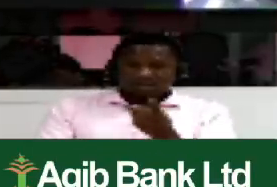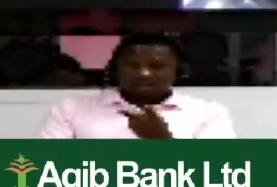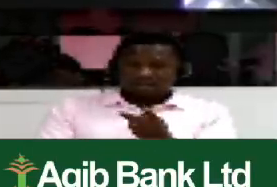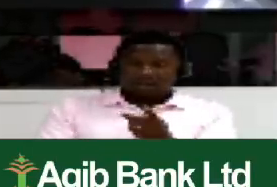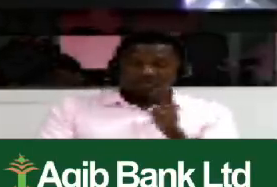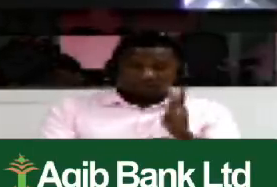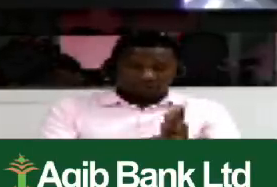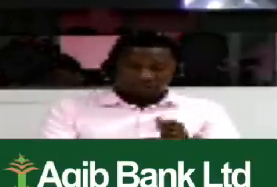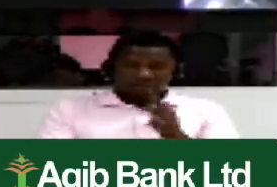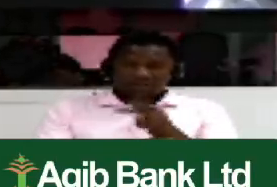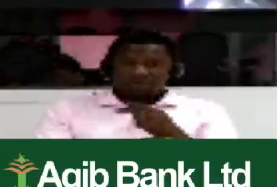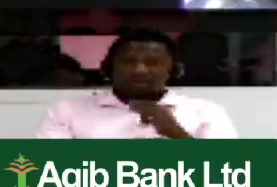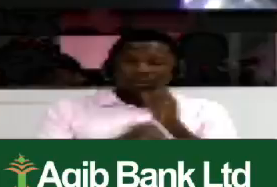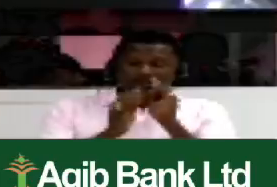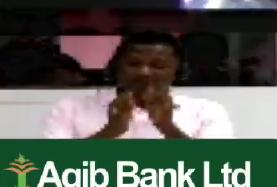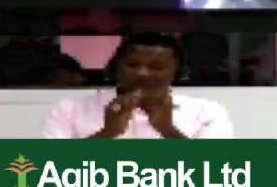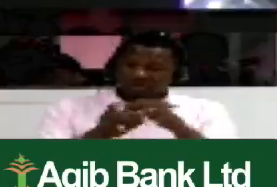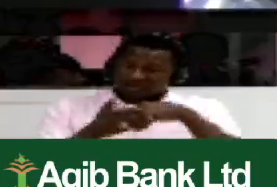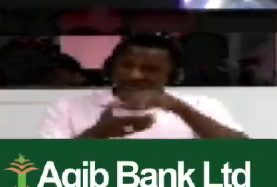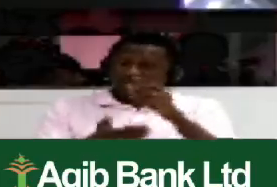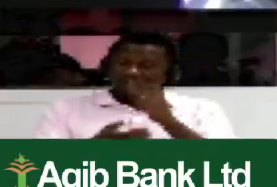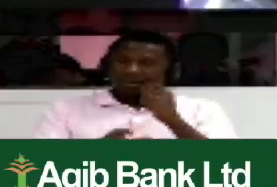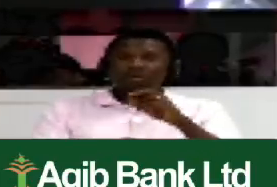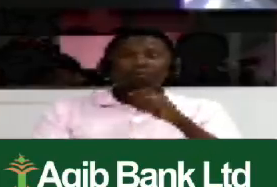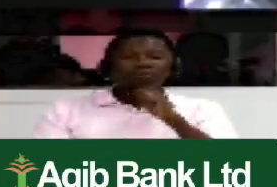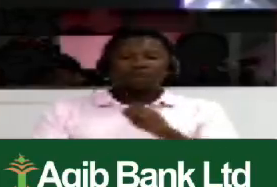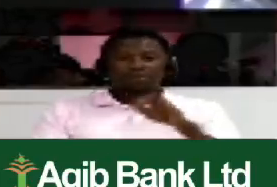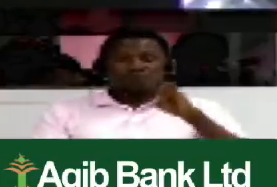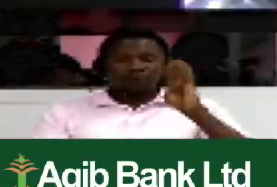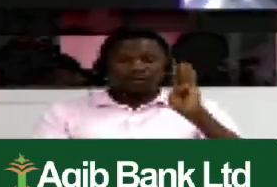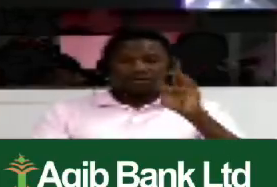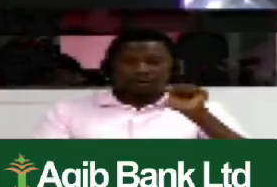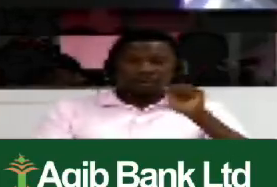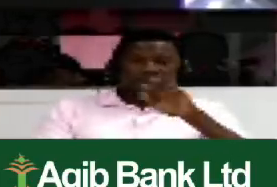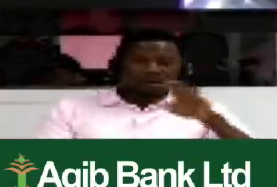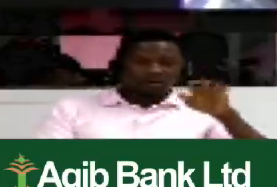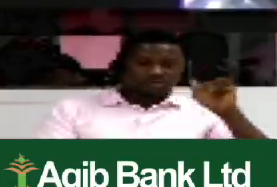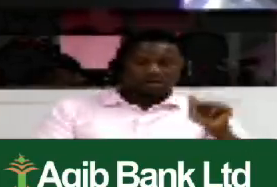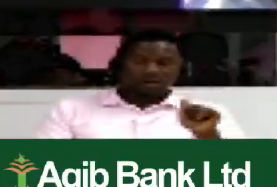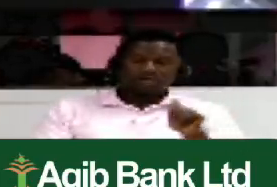Mr. Barry. Exactly. That's what he told you. Exactly. That's exactly what he told me.